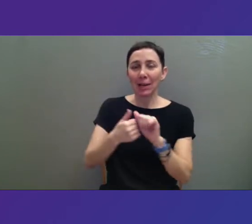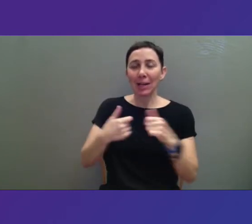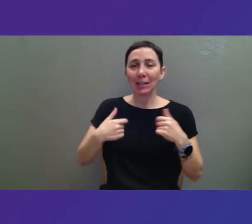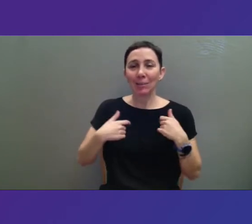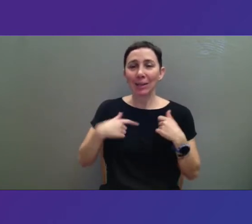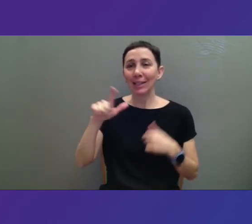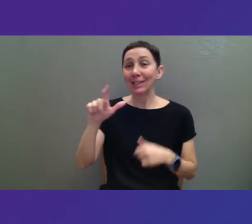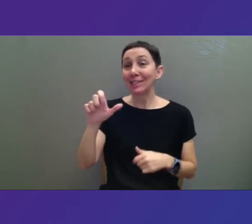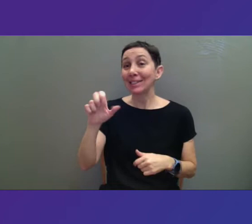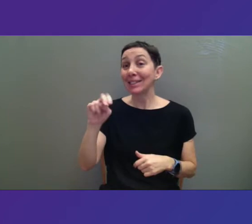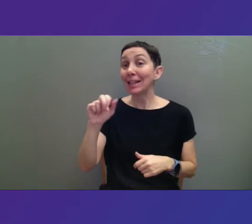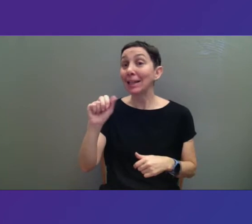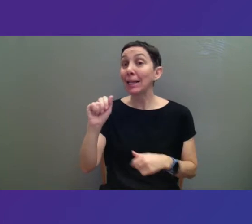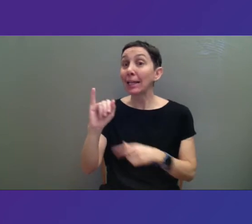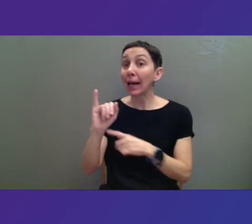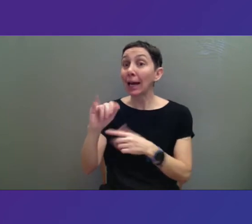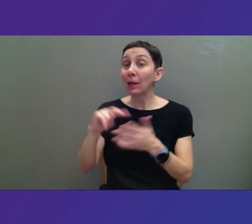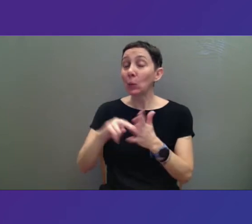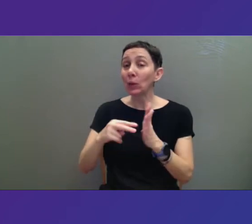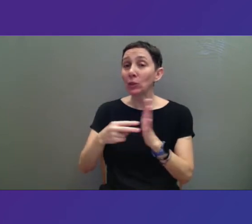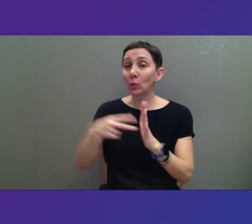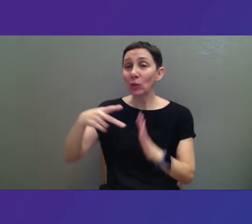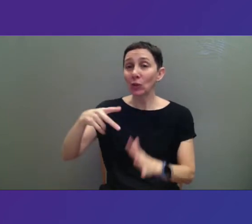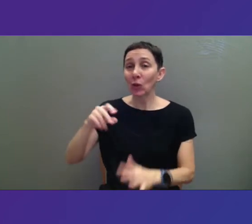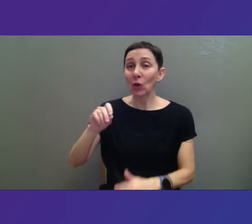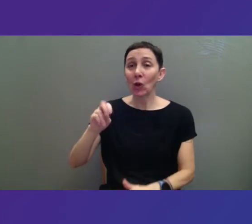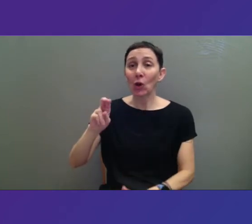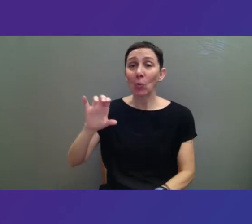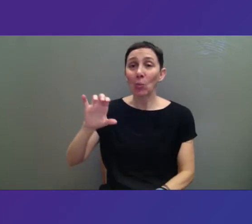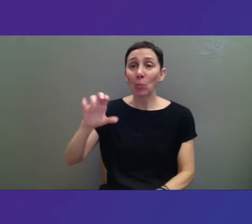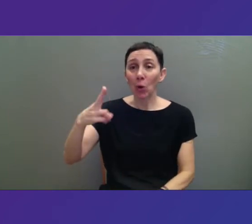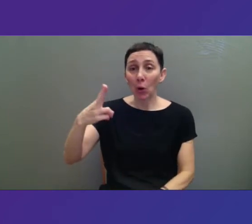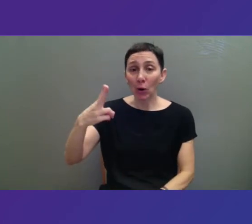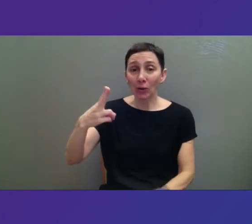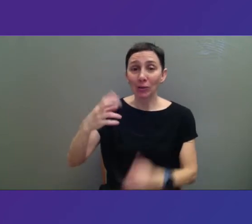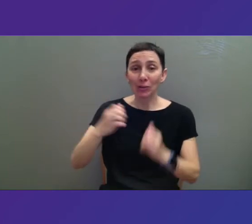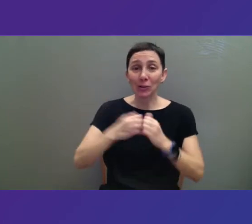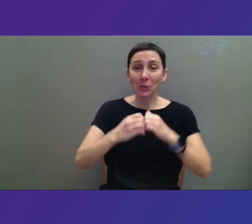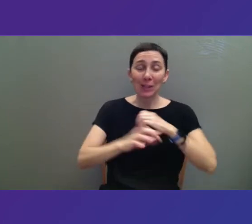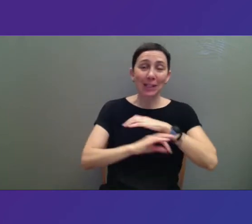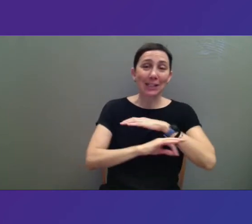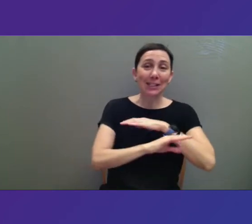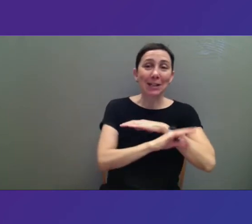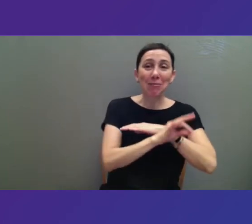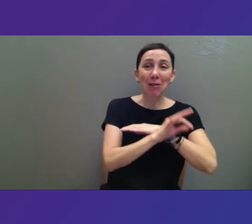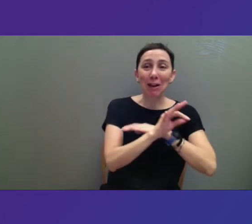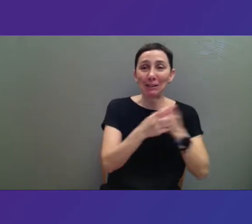of the house that I'm staying at, with a gradual sunrise that will occur over this talk.